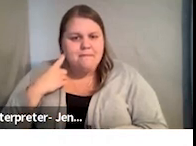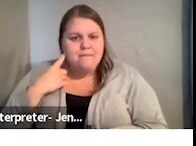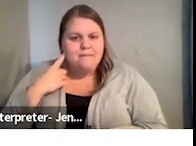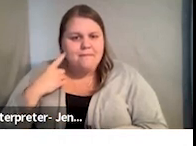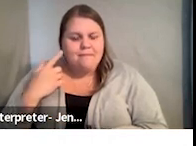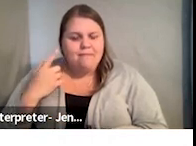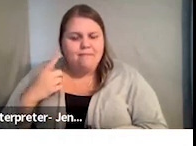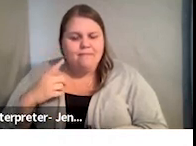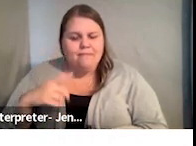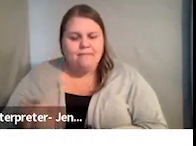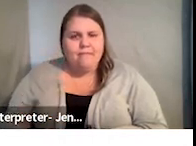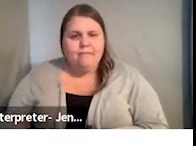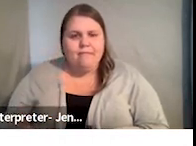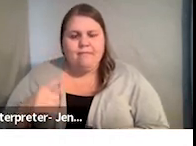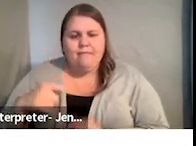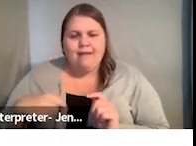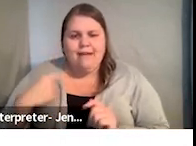updates on waiver modernization?